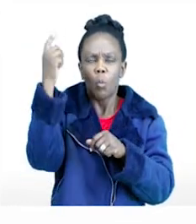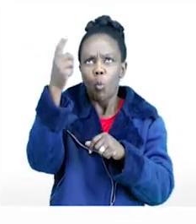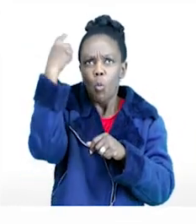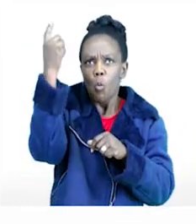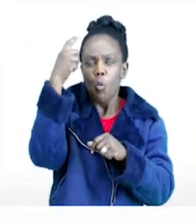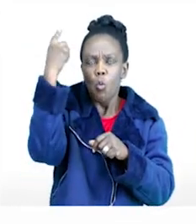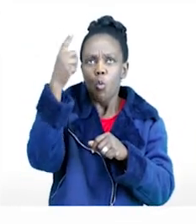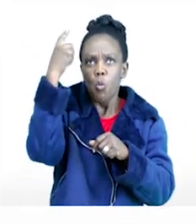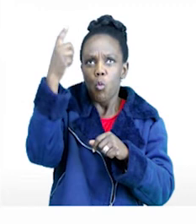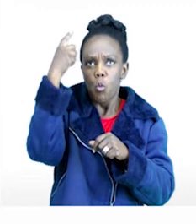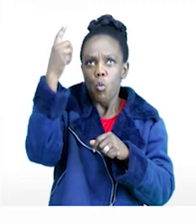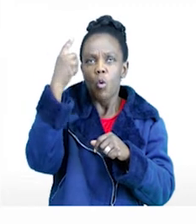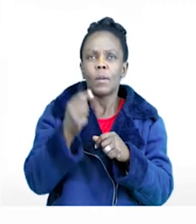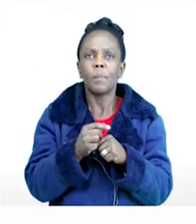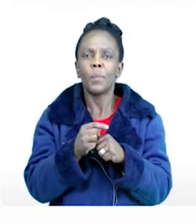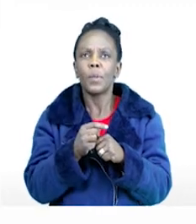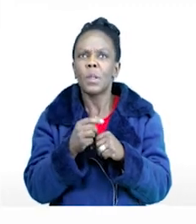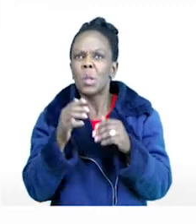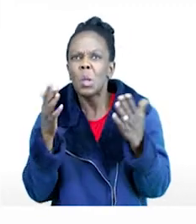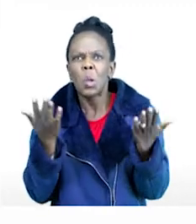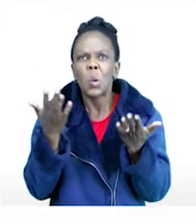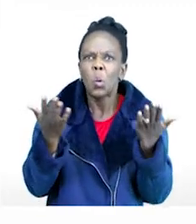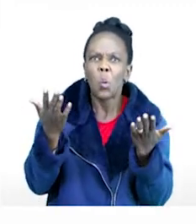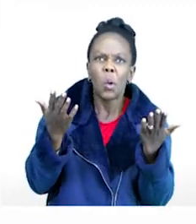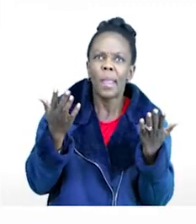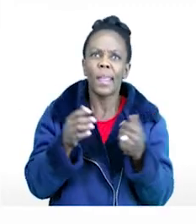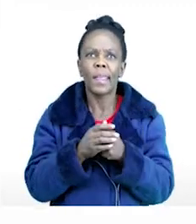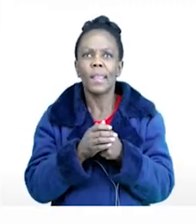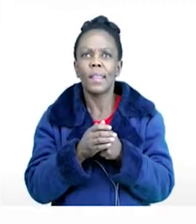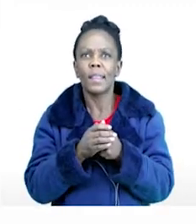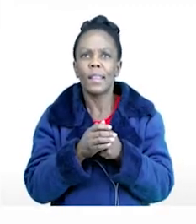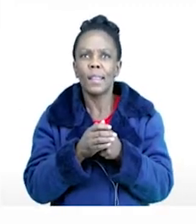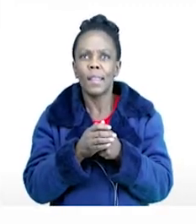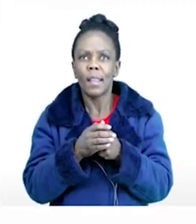round. Can you see something that looks like a helicopter?